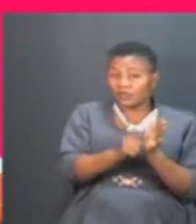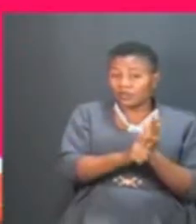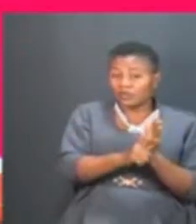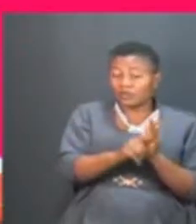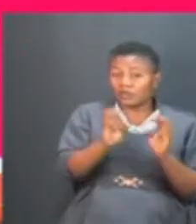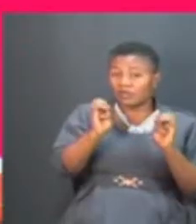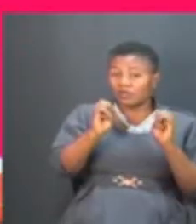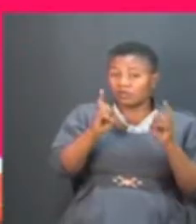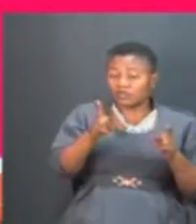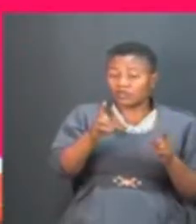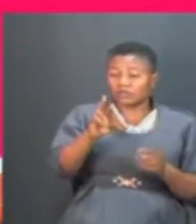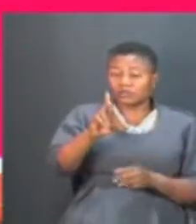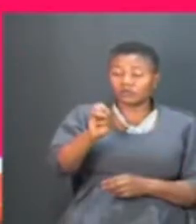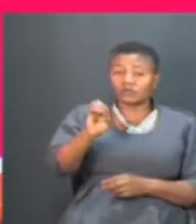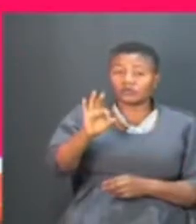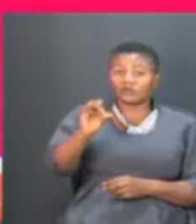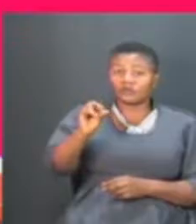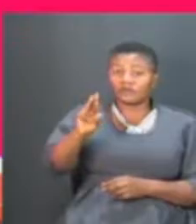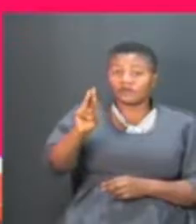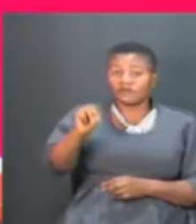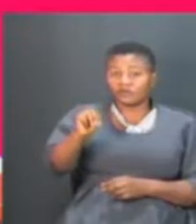2025 at consideration stage.